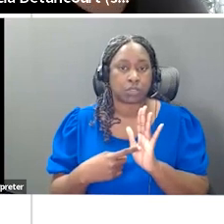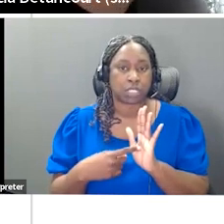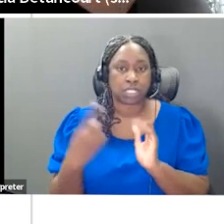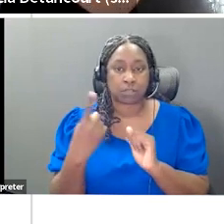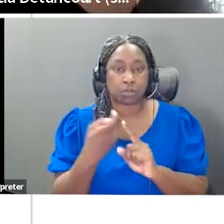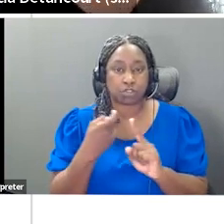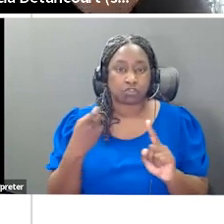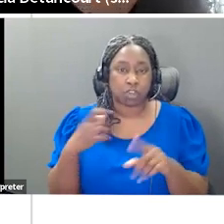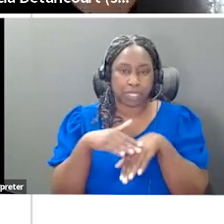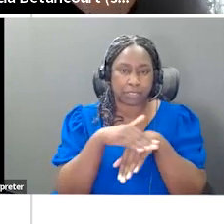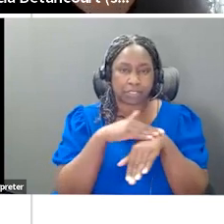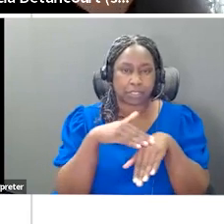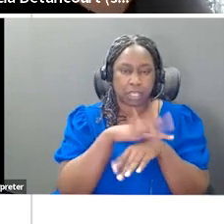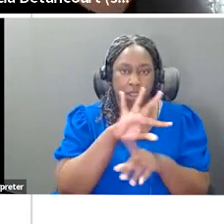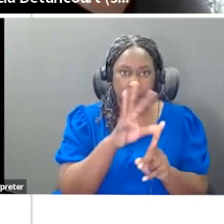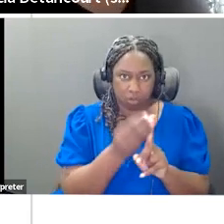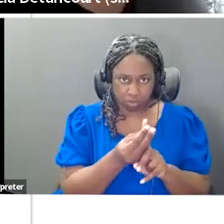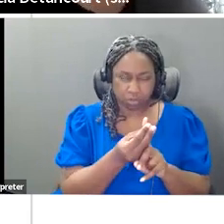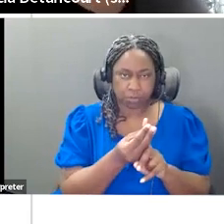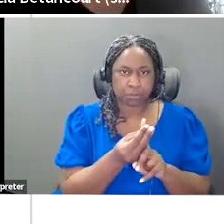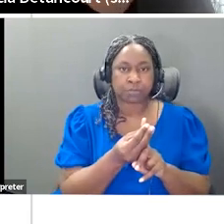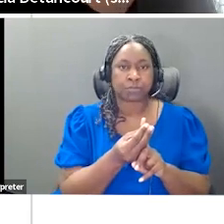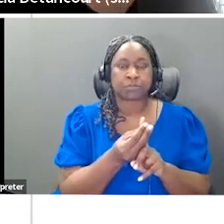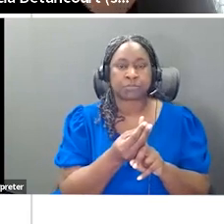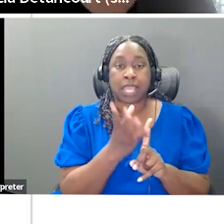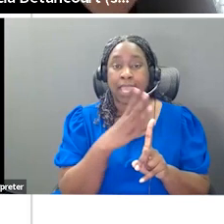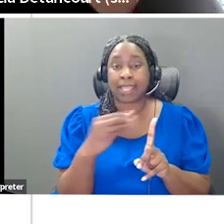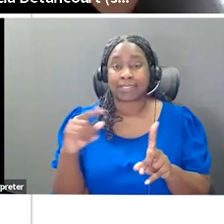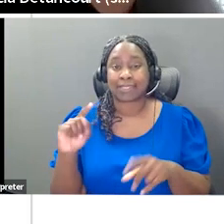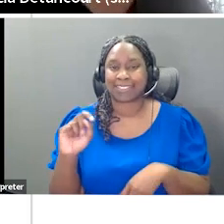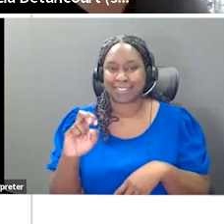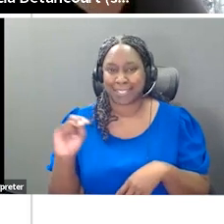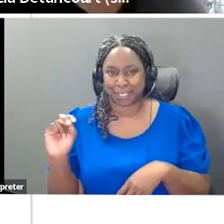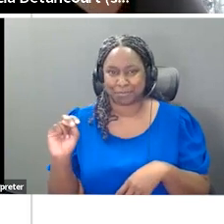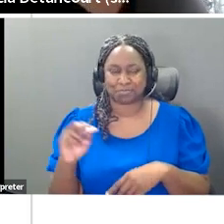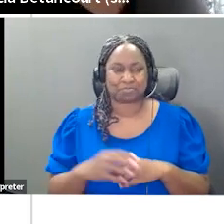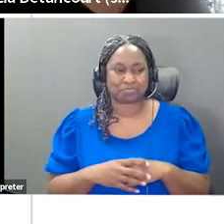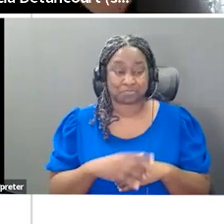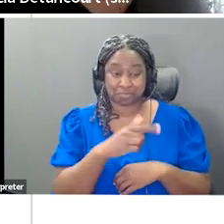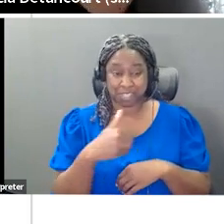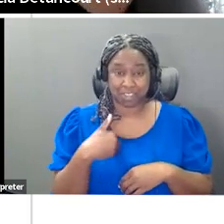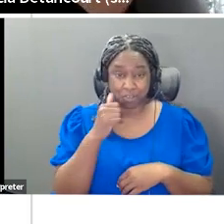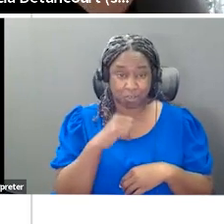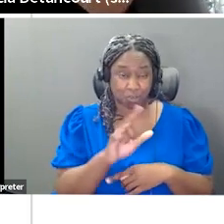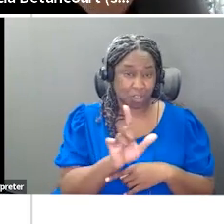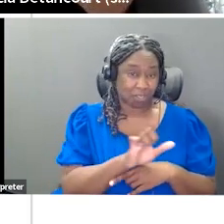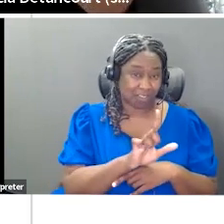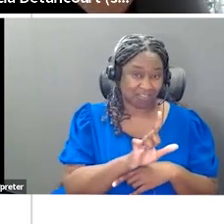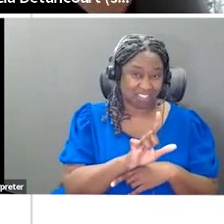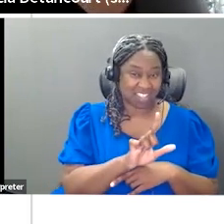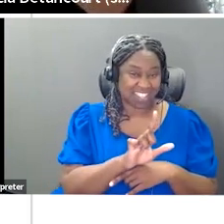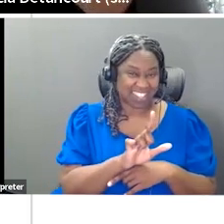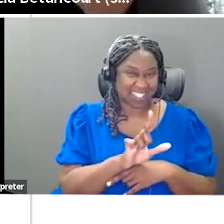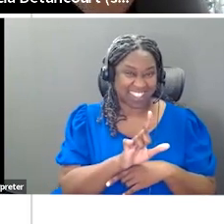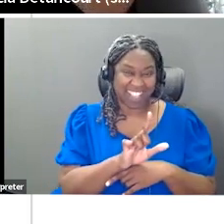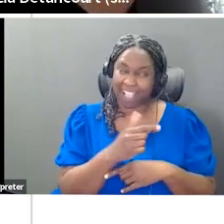from an indigenous culture or Native American, and a teenager. And so this young girl on the left, that is, I will say,